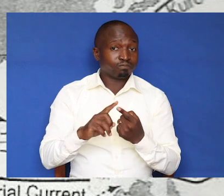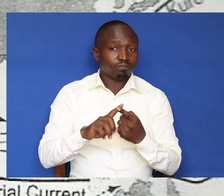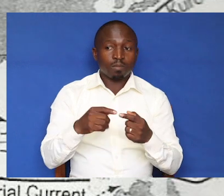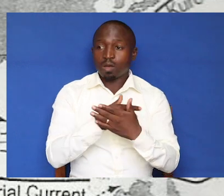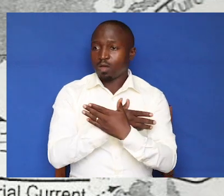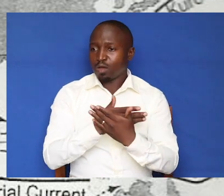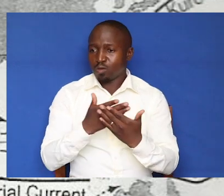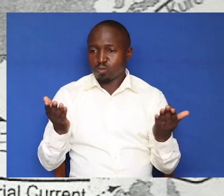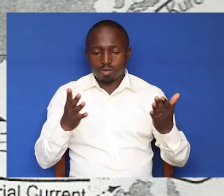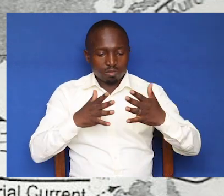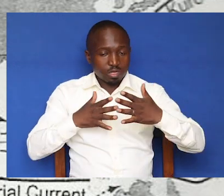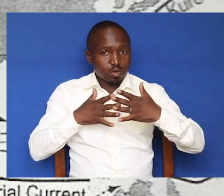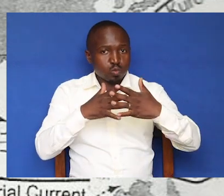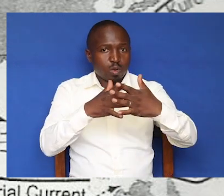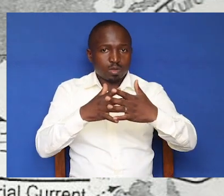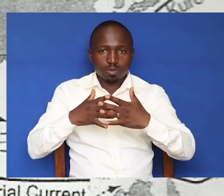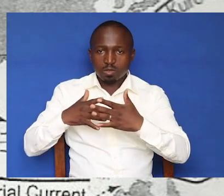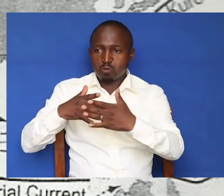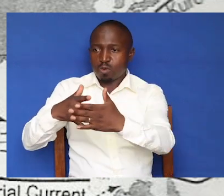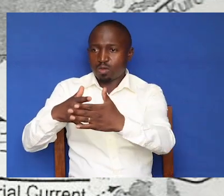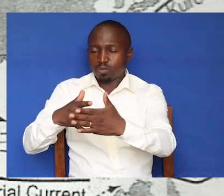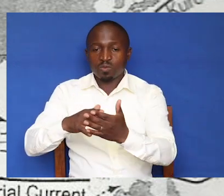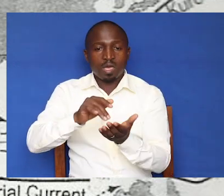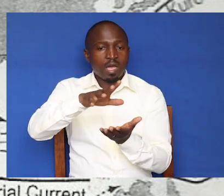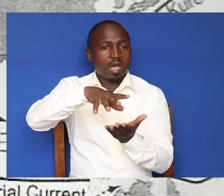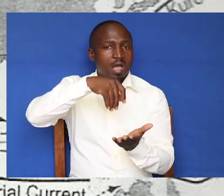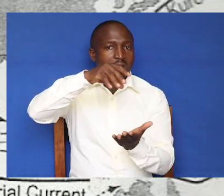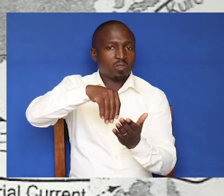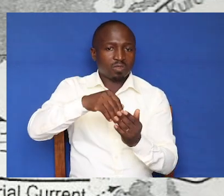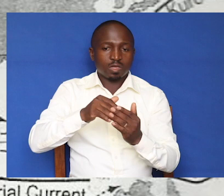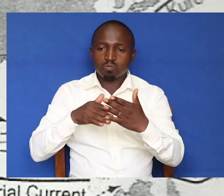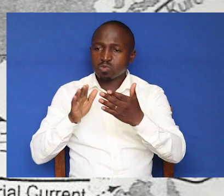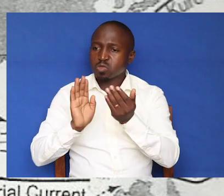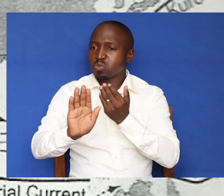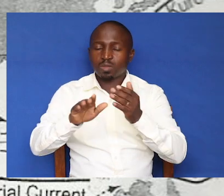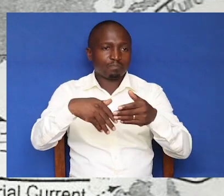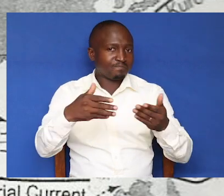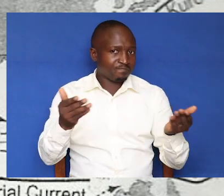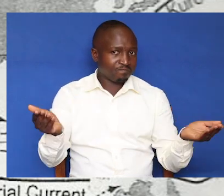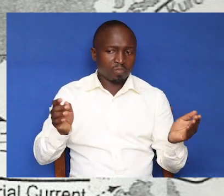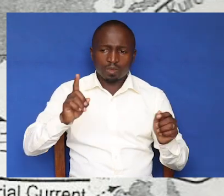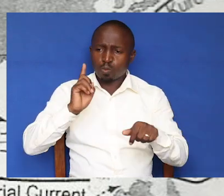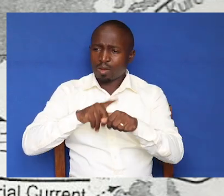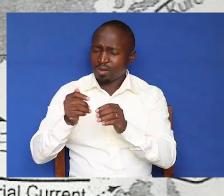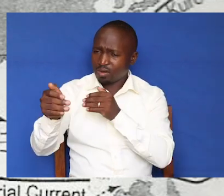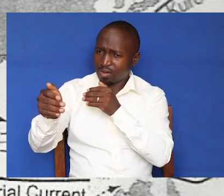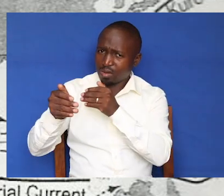there is no interruption by the absence of land masses. But as it approaches